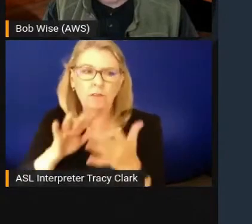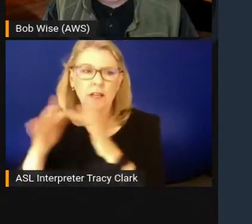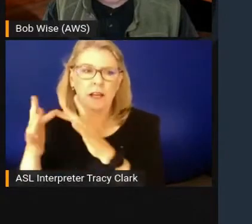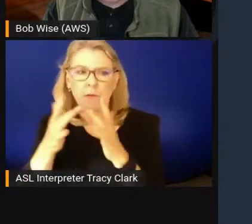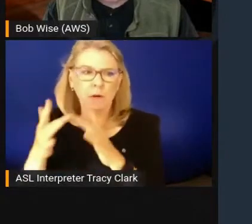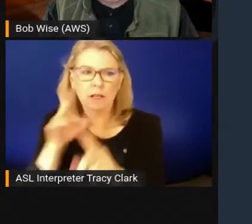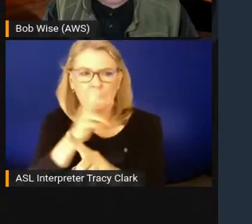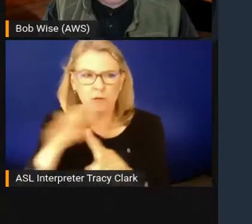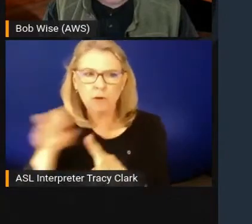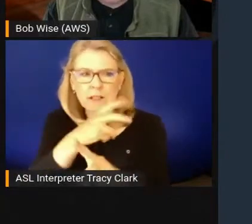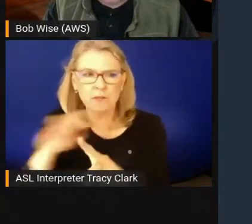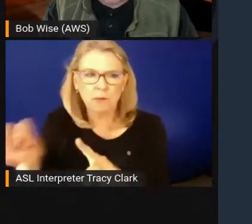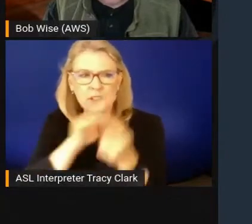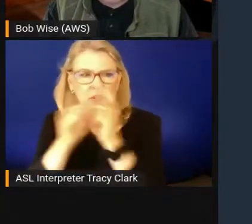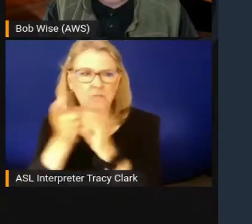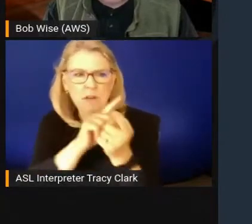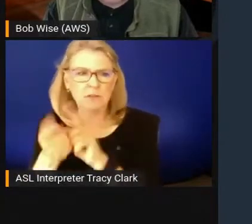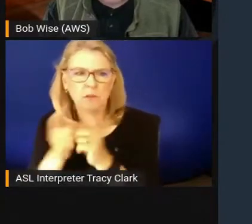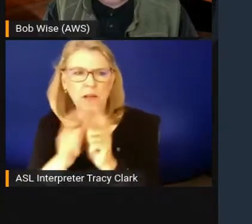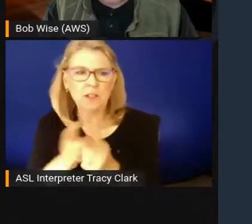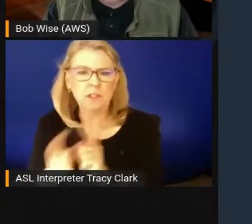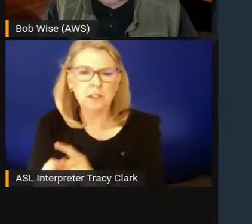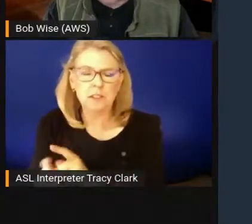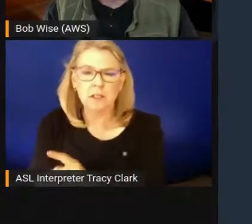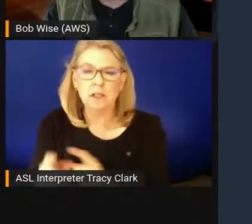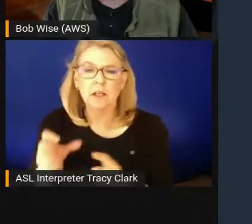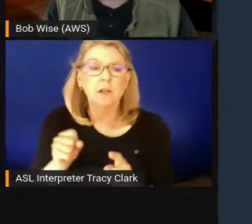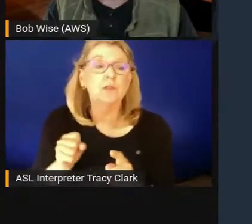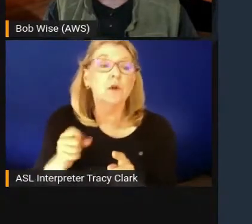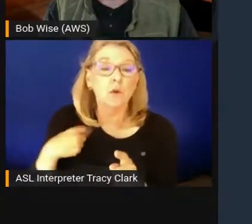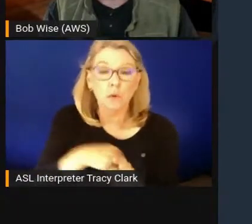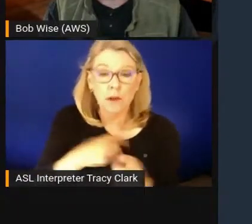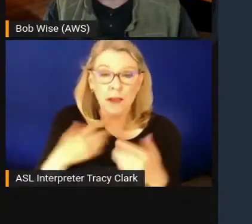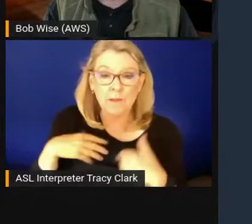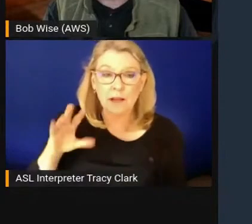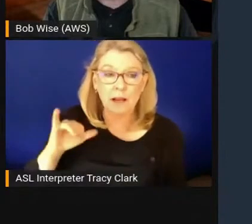in the coming weeks. Stay tuned, and there is an IPv6 session later today.